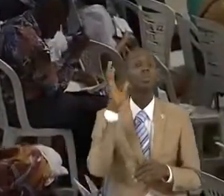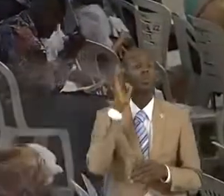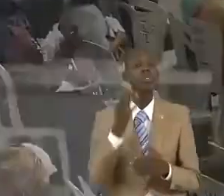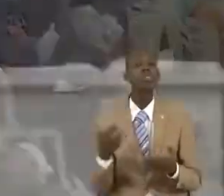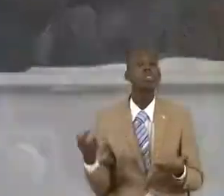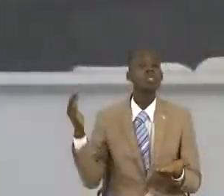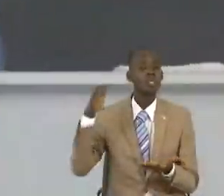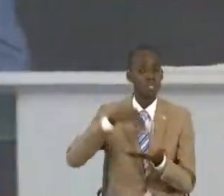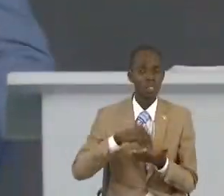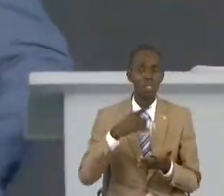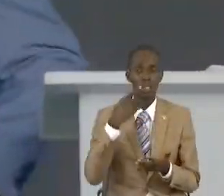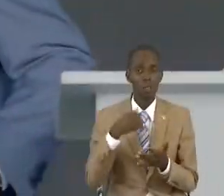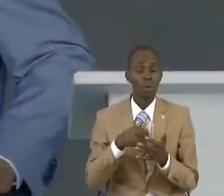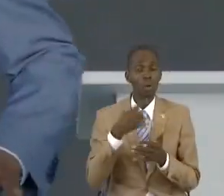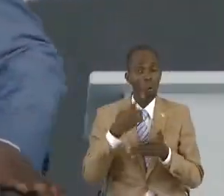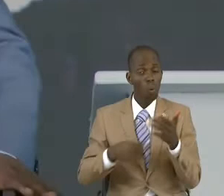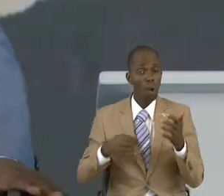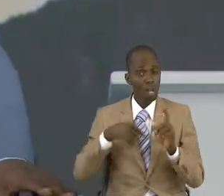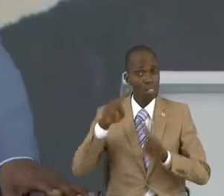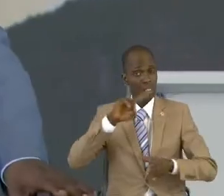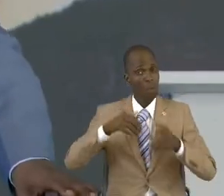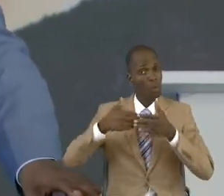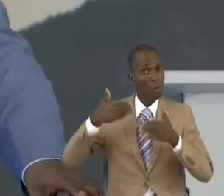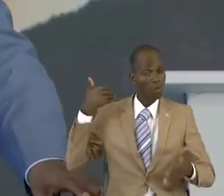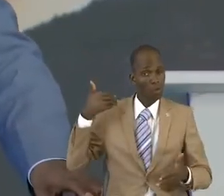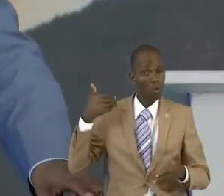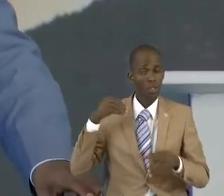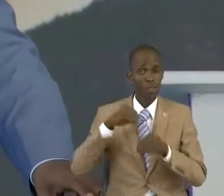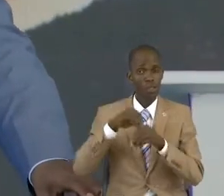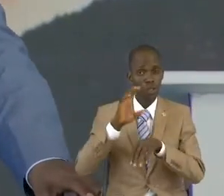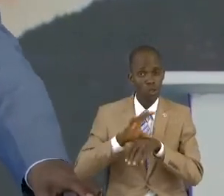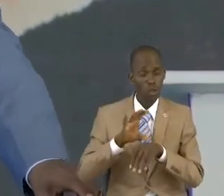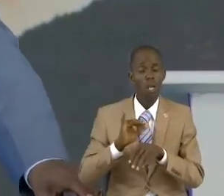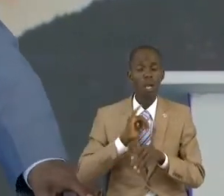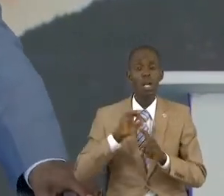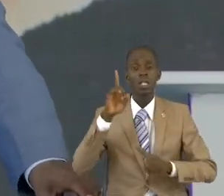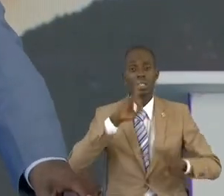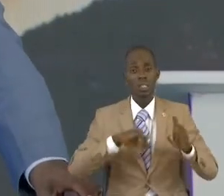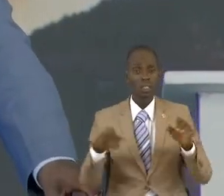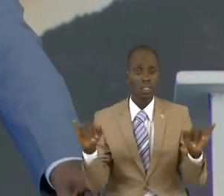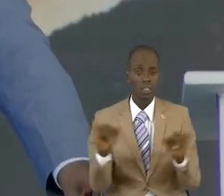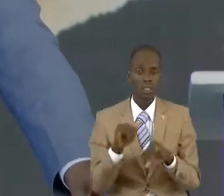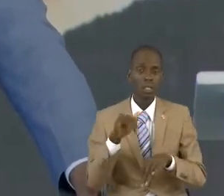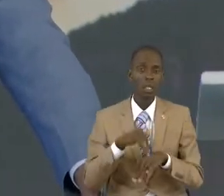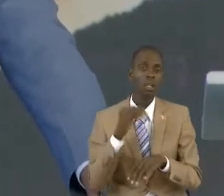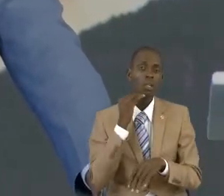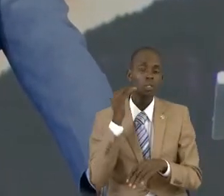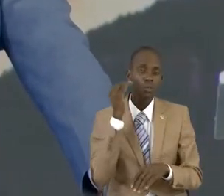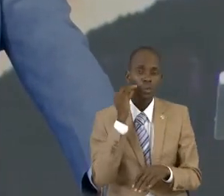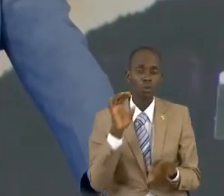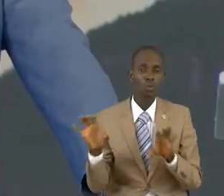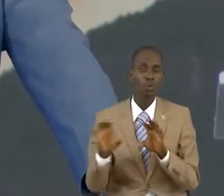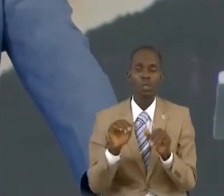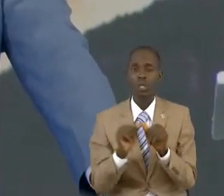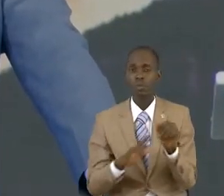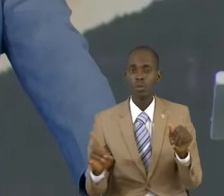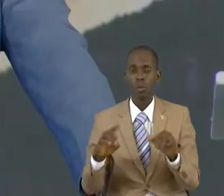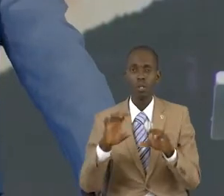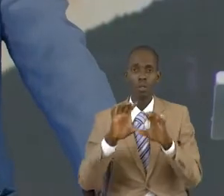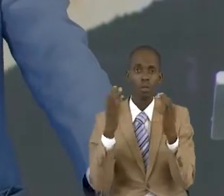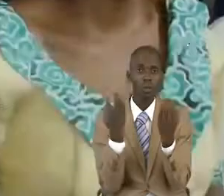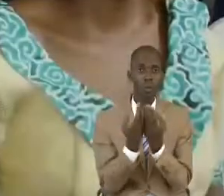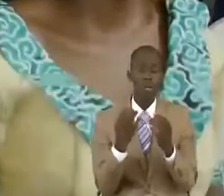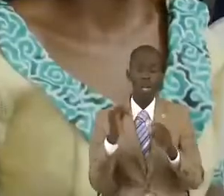what I said at home, is what I do in the community. I will not